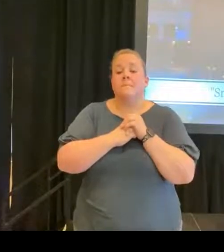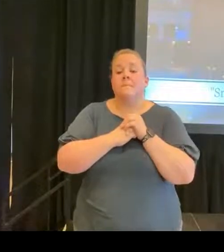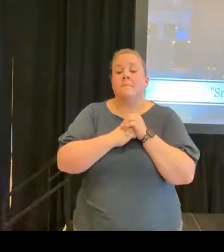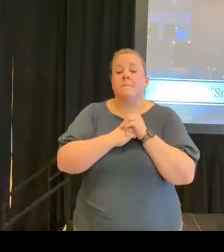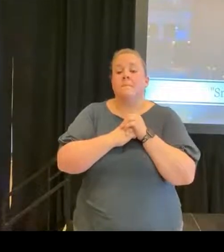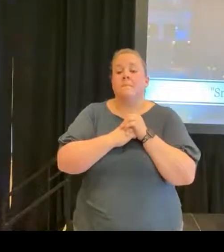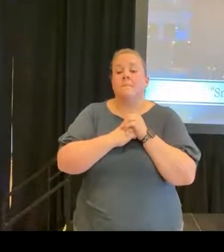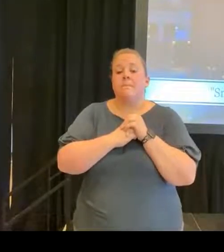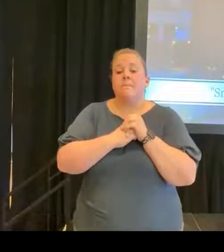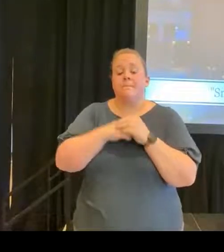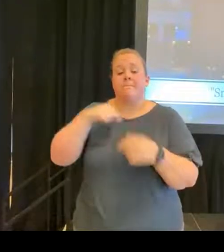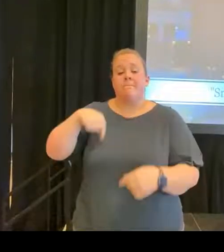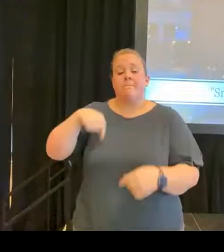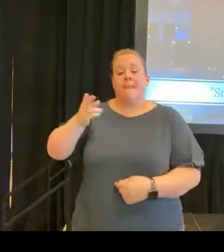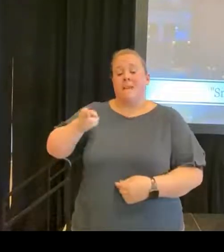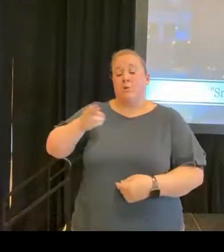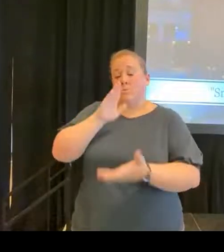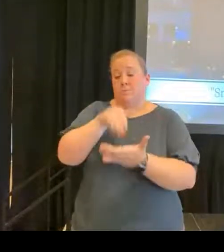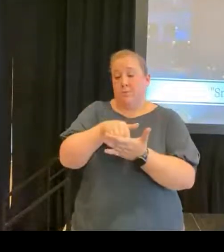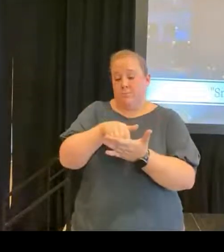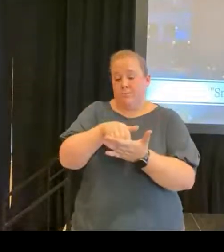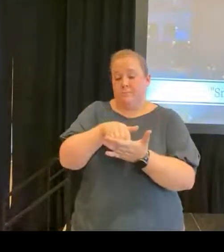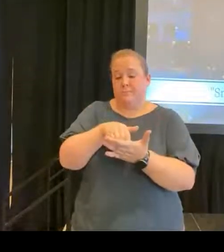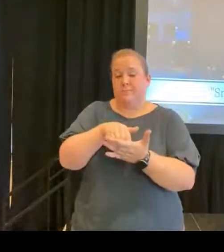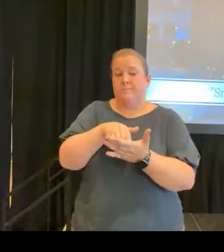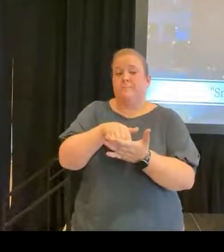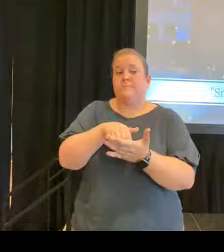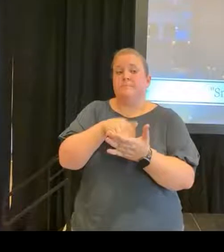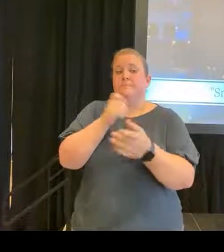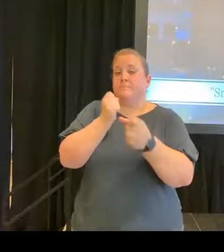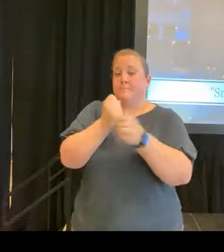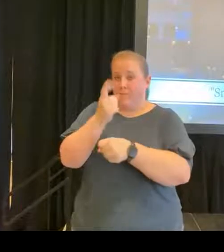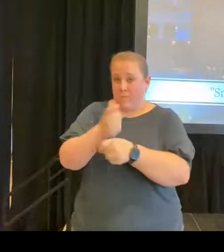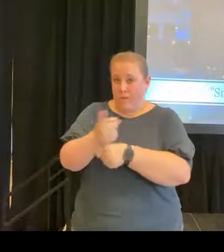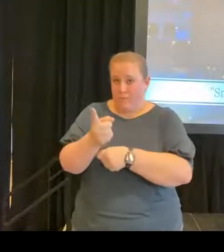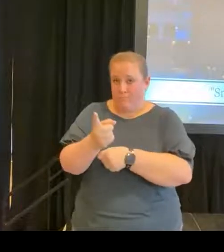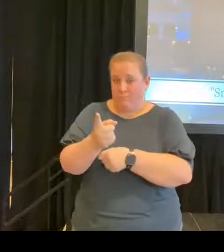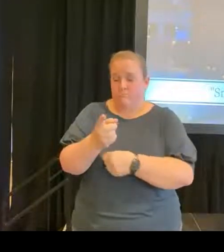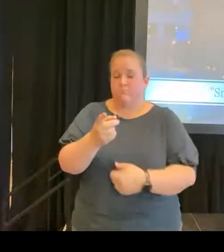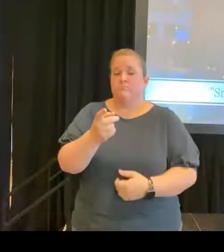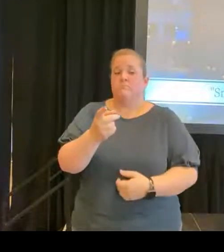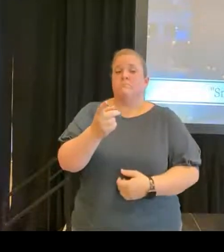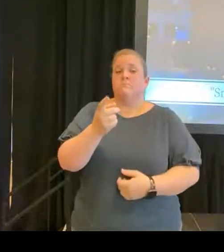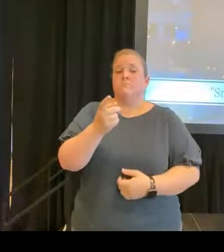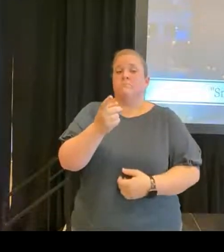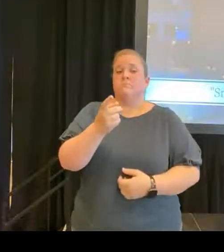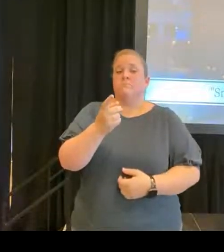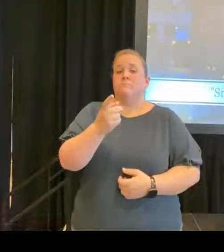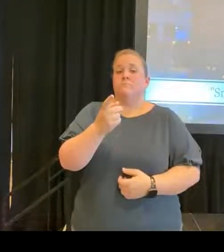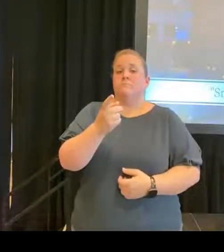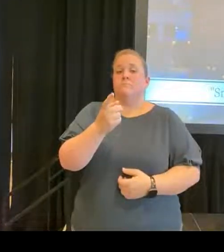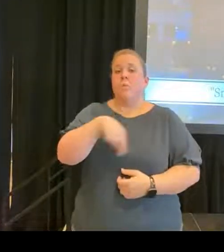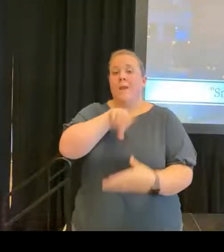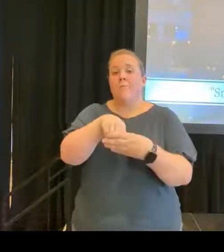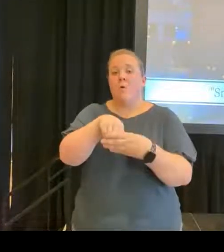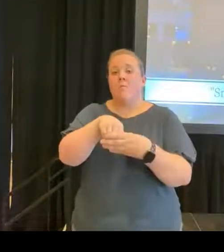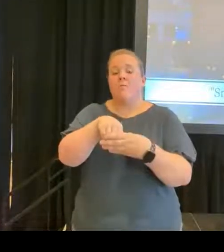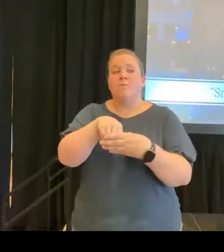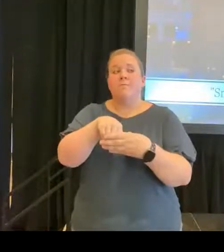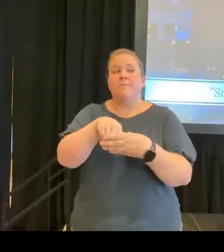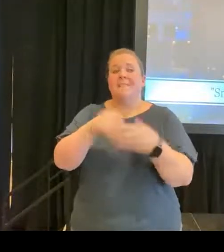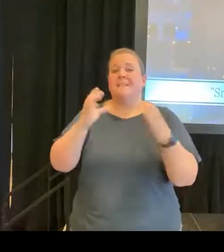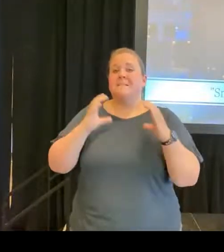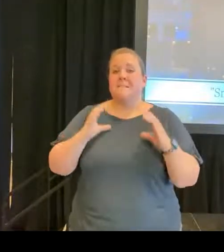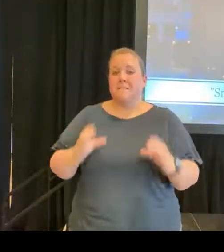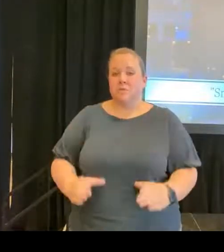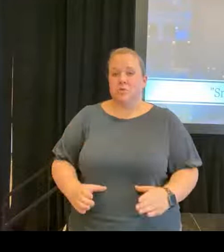you know, at the History Center, every year we take part in the